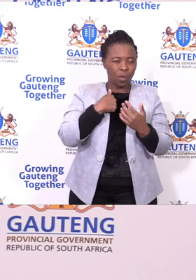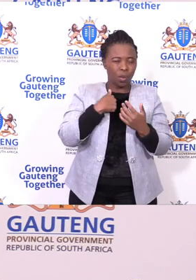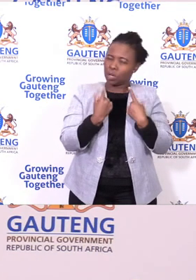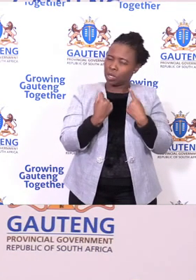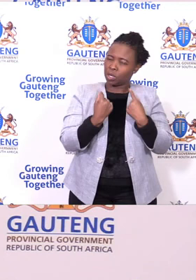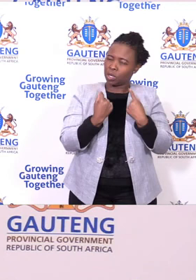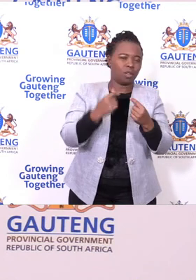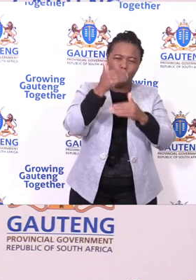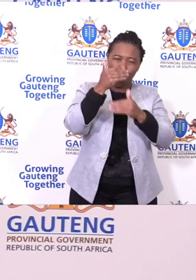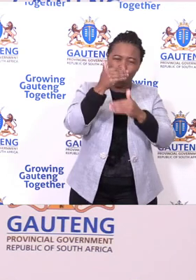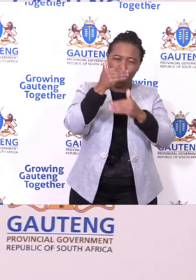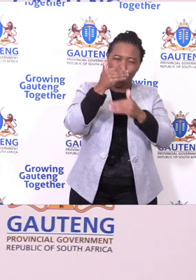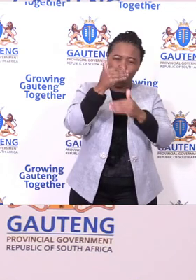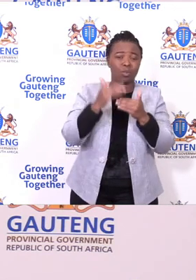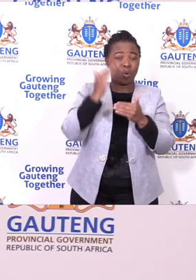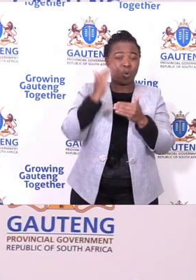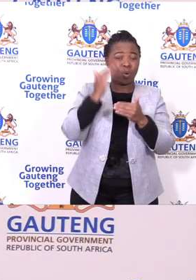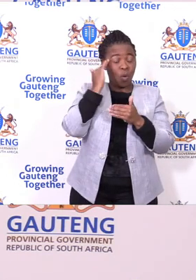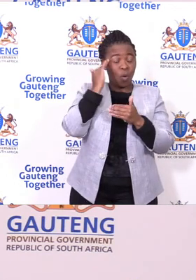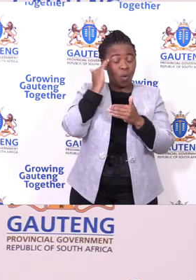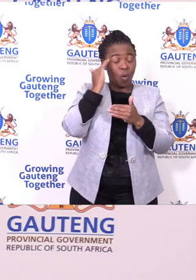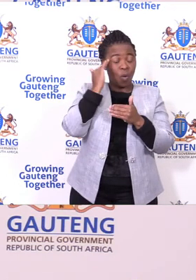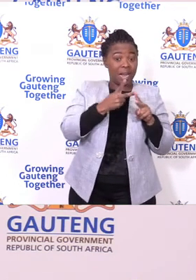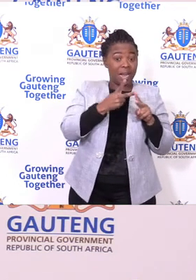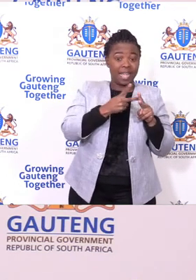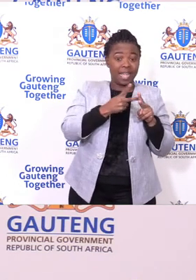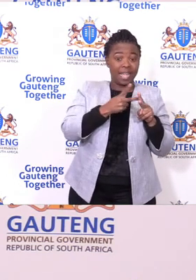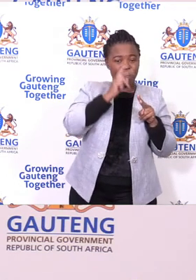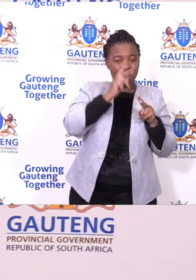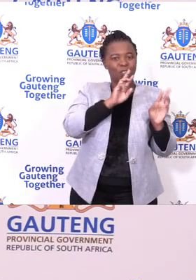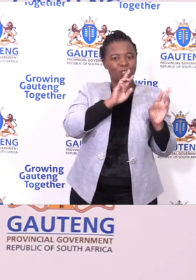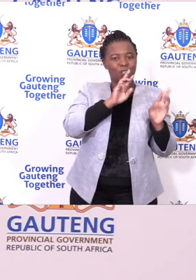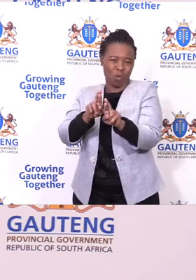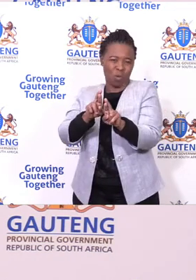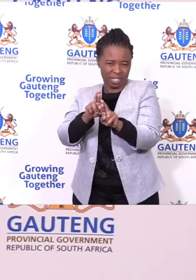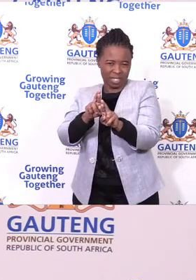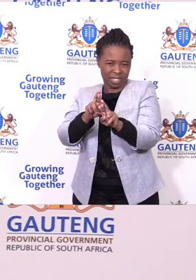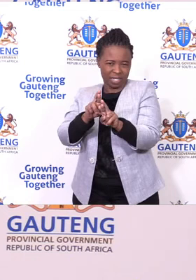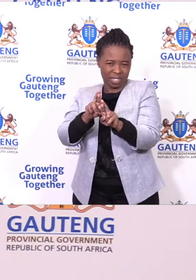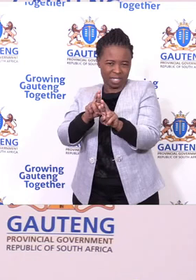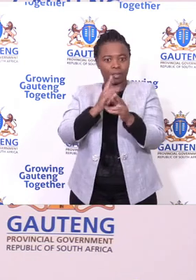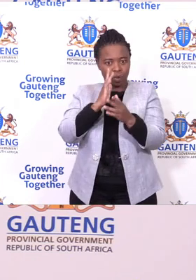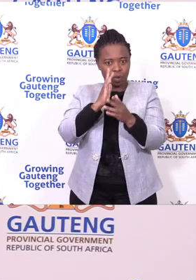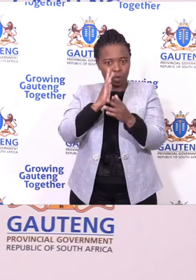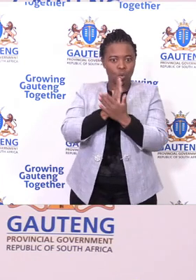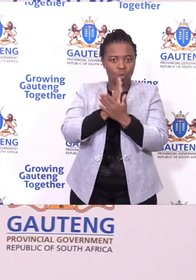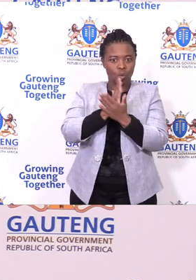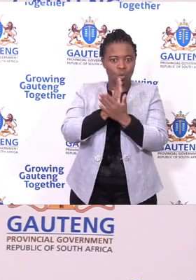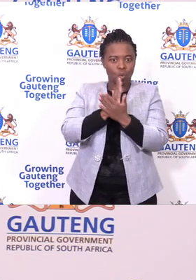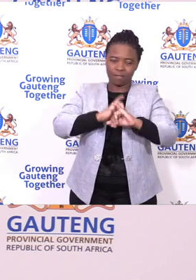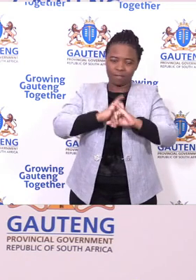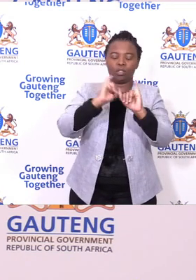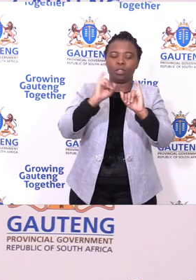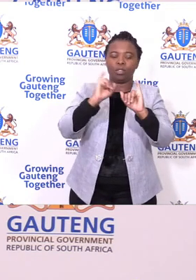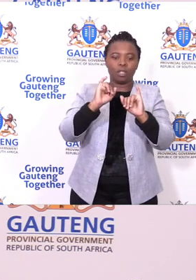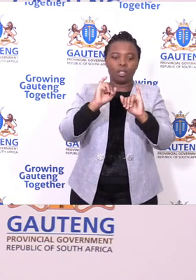like we've said, we're in the storm, we're no longer planning. It means we have to respond on our toes and stay on our toes and make sure that we're able to